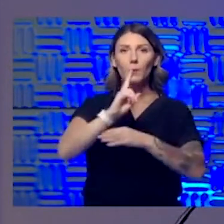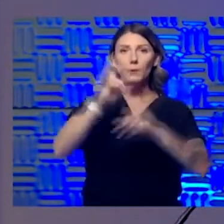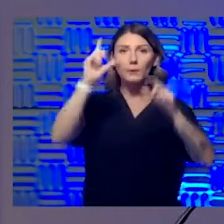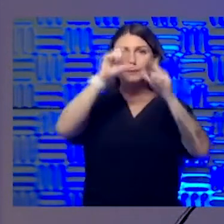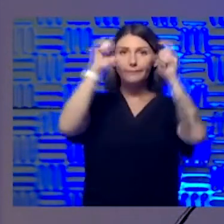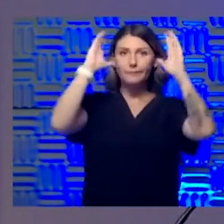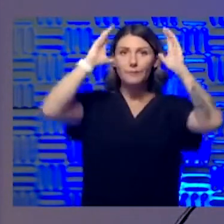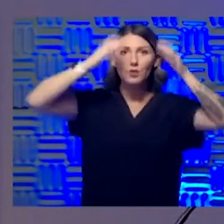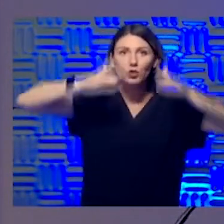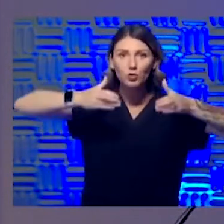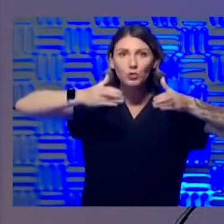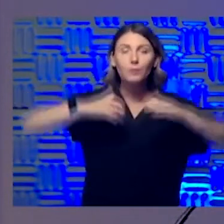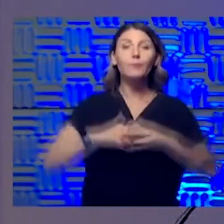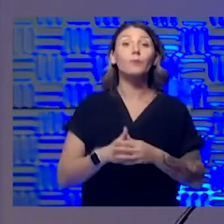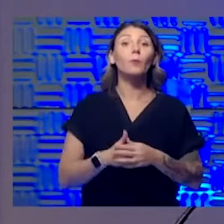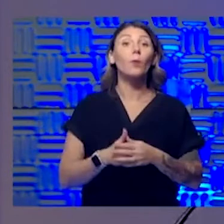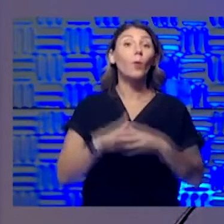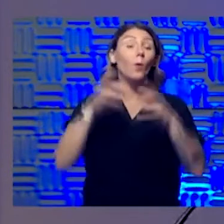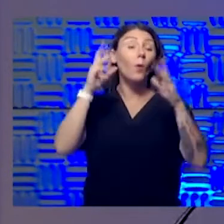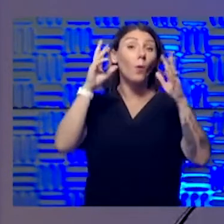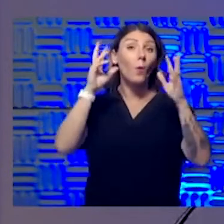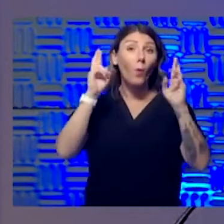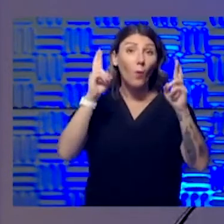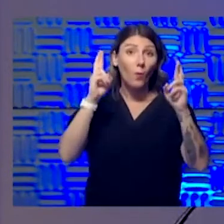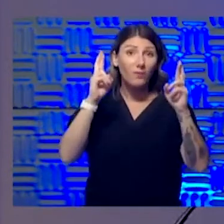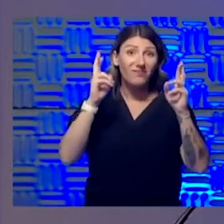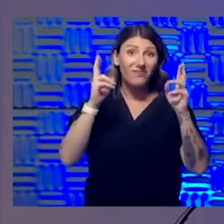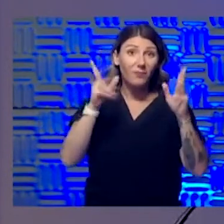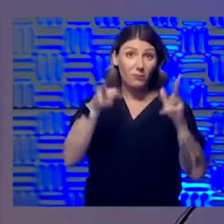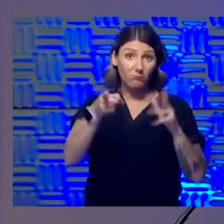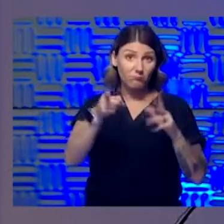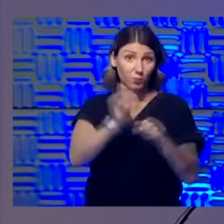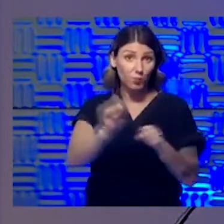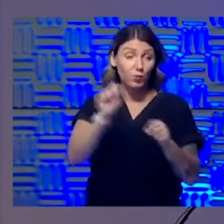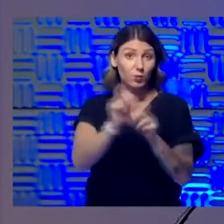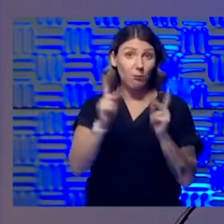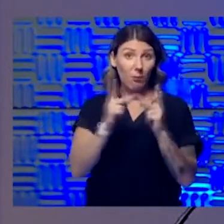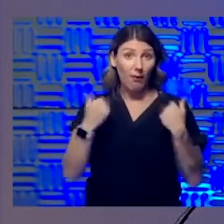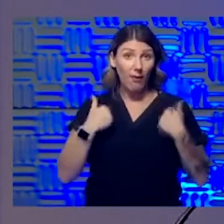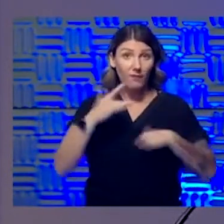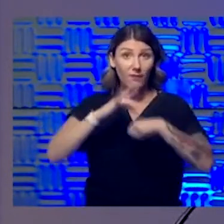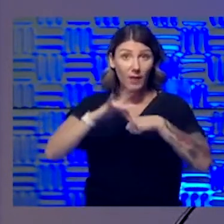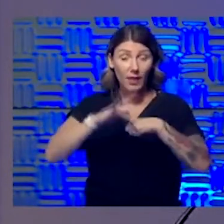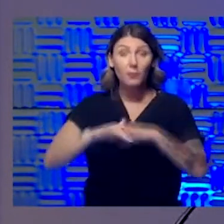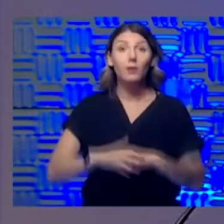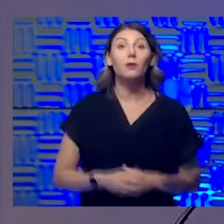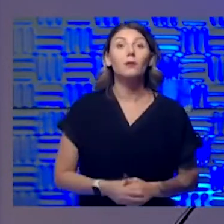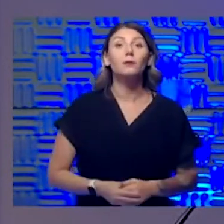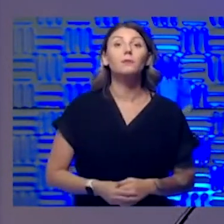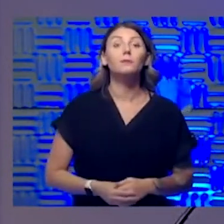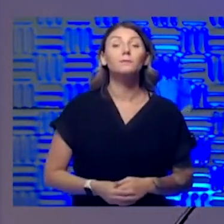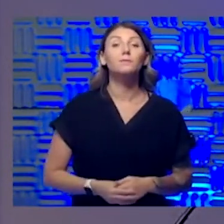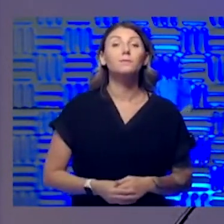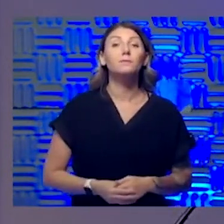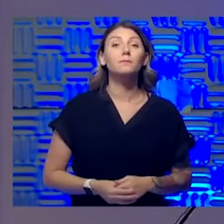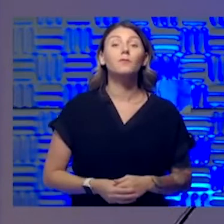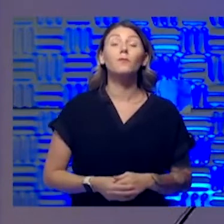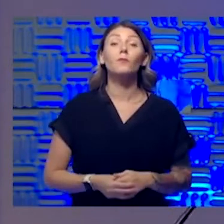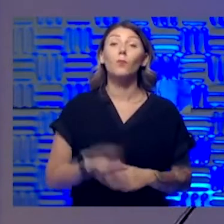hopefully you're at a place that has those available, but definitely you